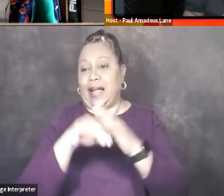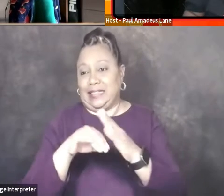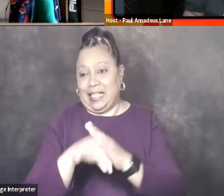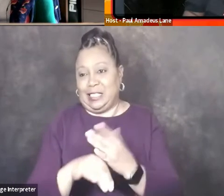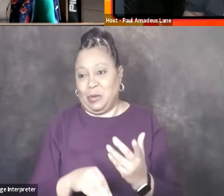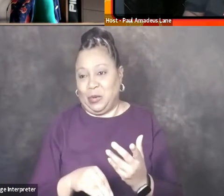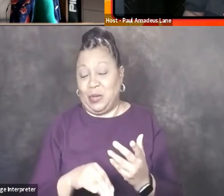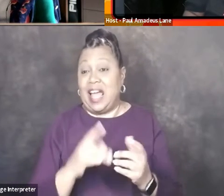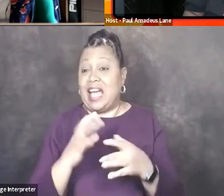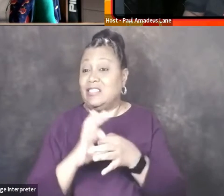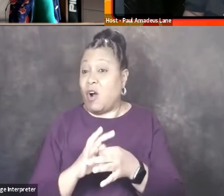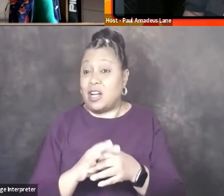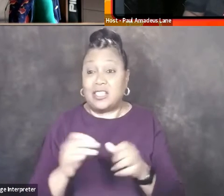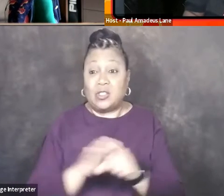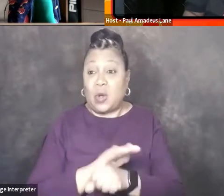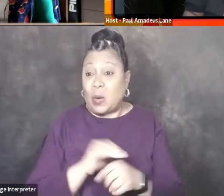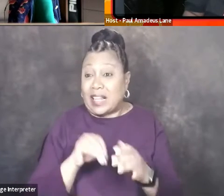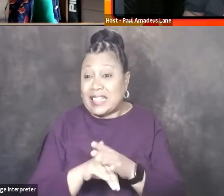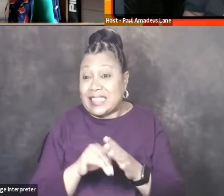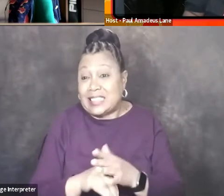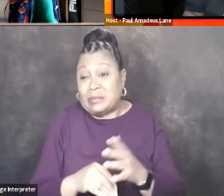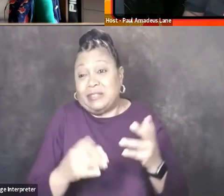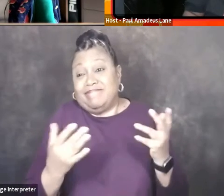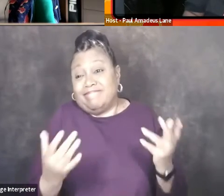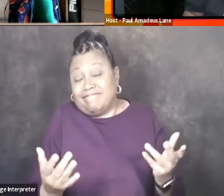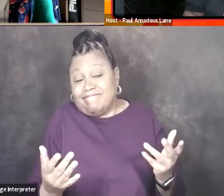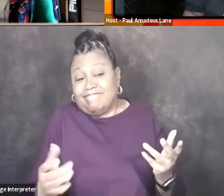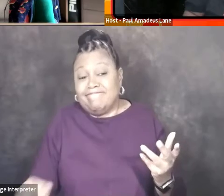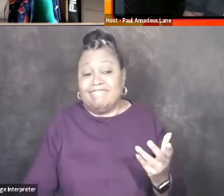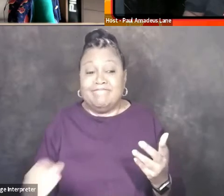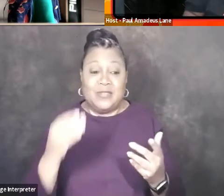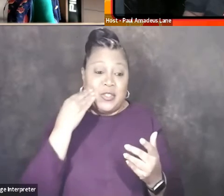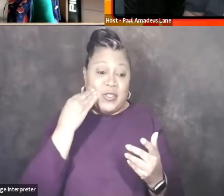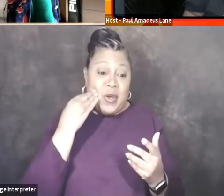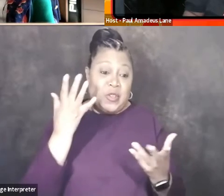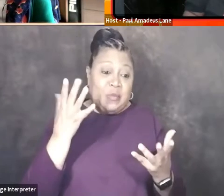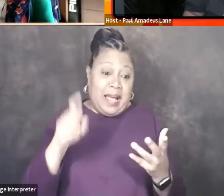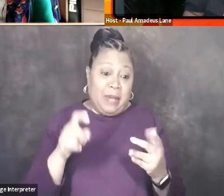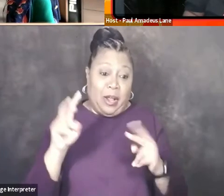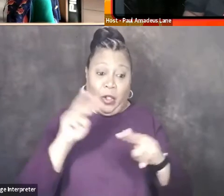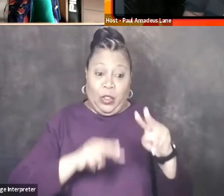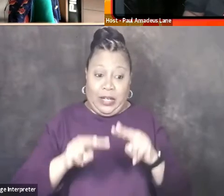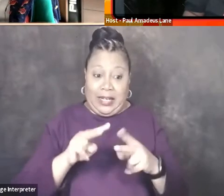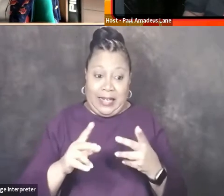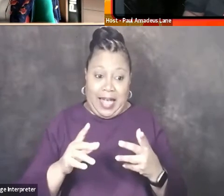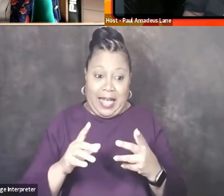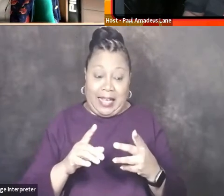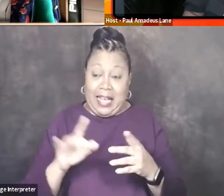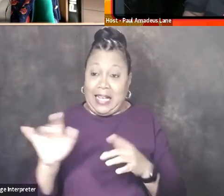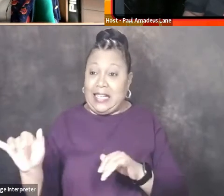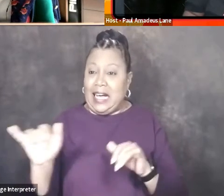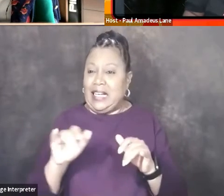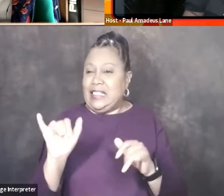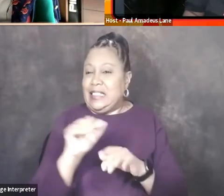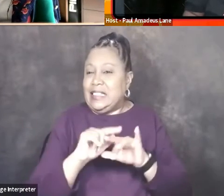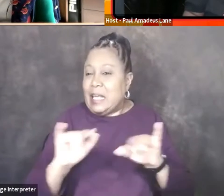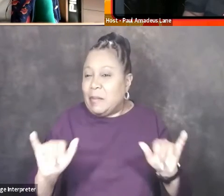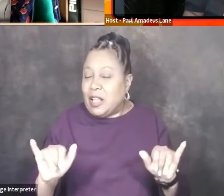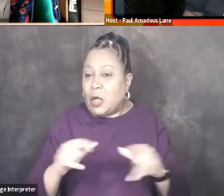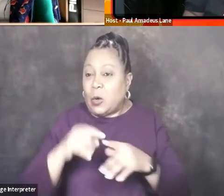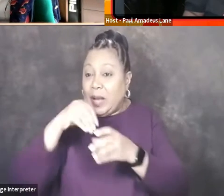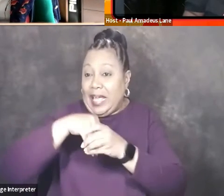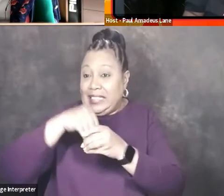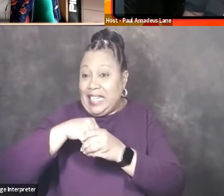accessible. As far as totally accessible, you might be looking at simulated or